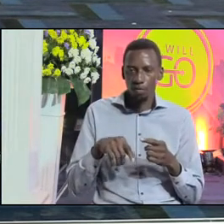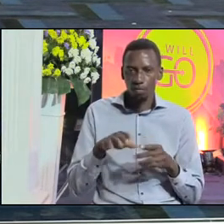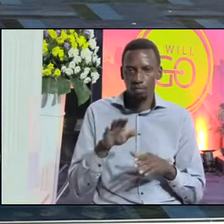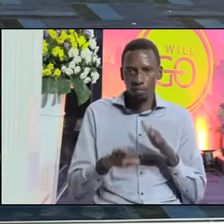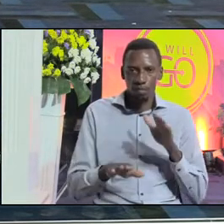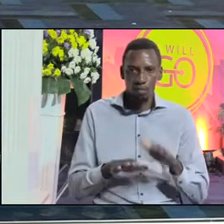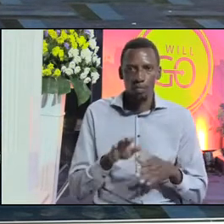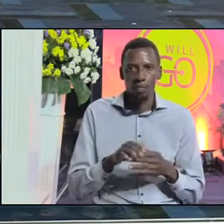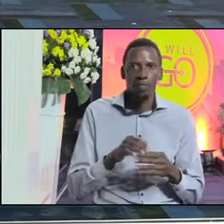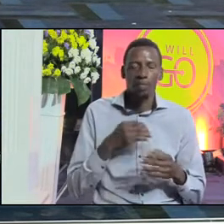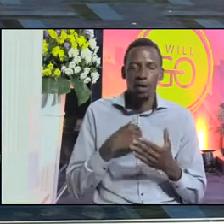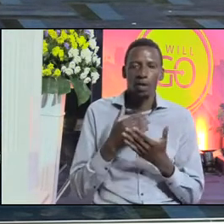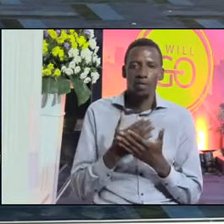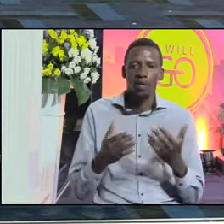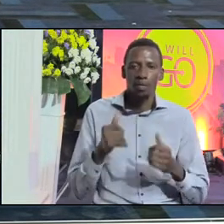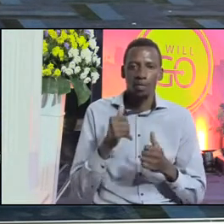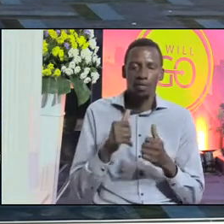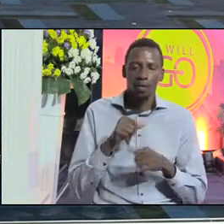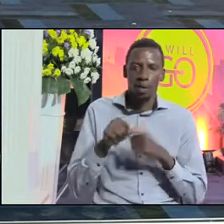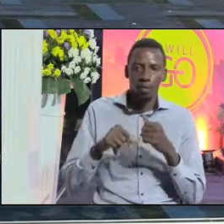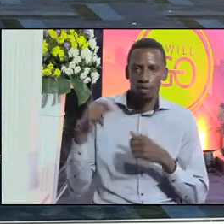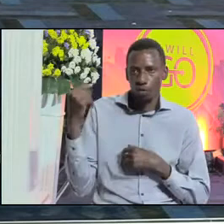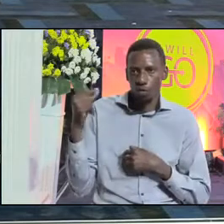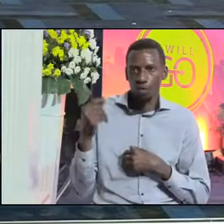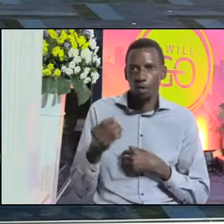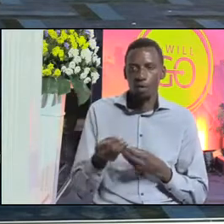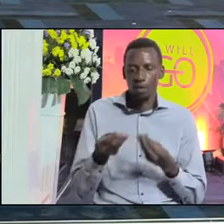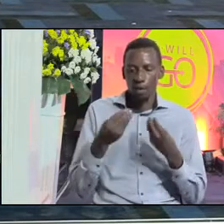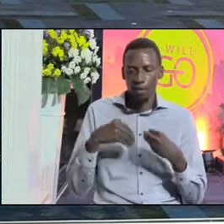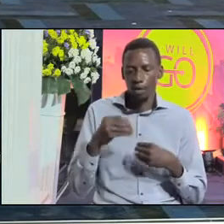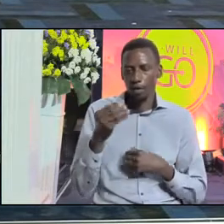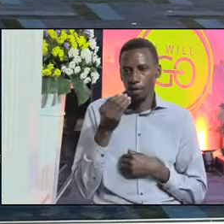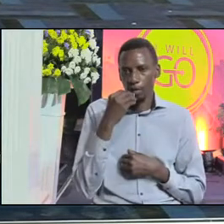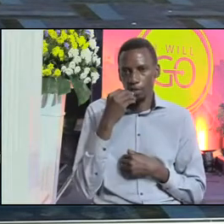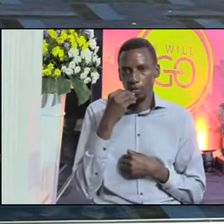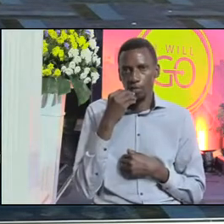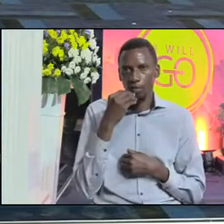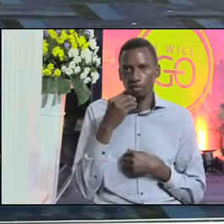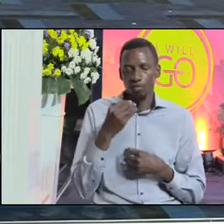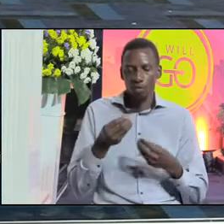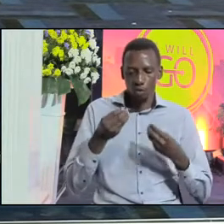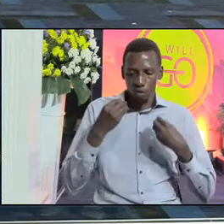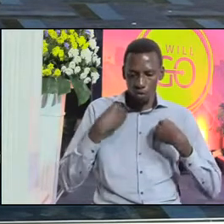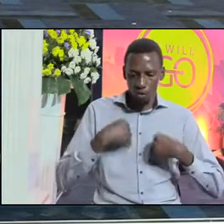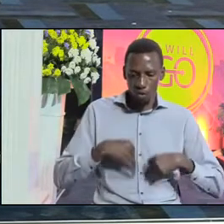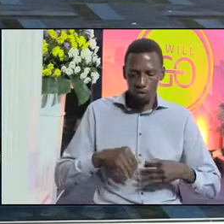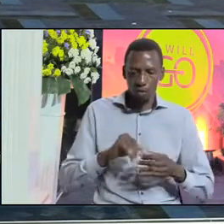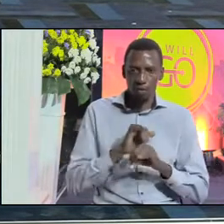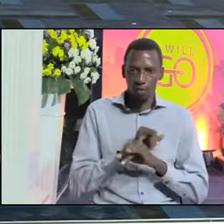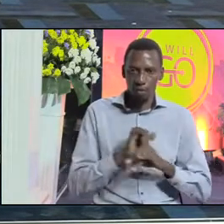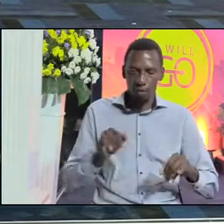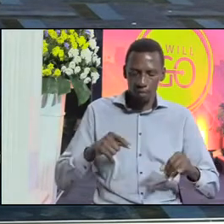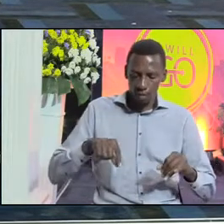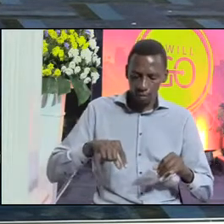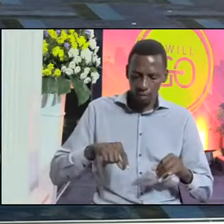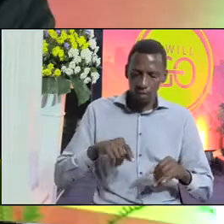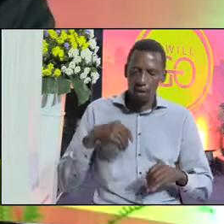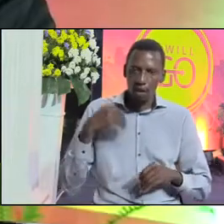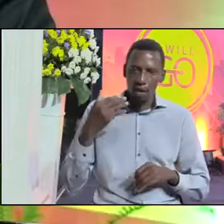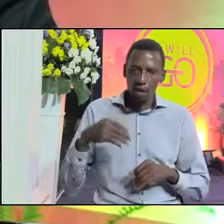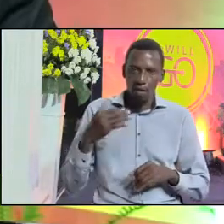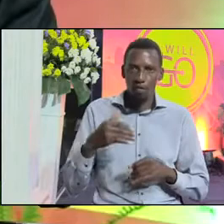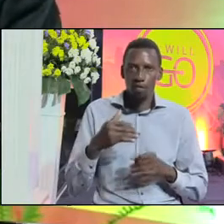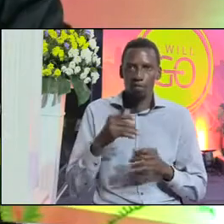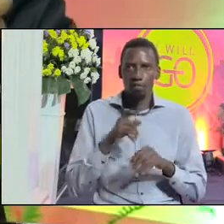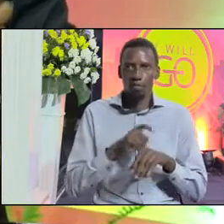something about the gospel. It feeds us, and the gospel clothes us and cleanses us. And every once in a while, the